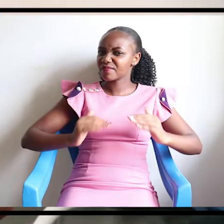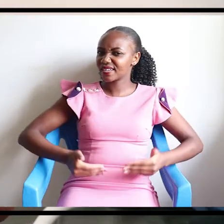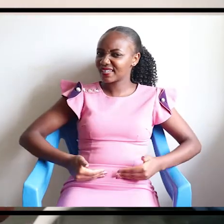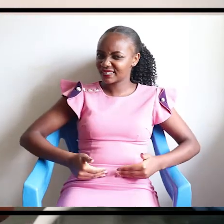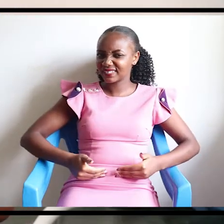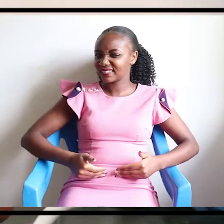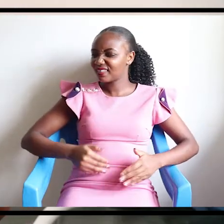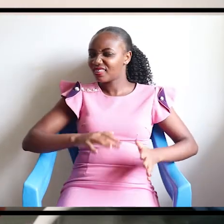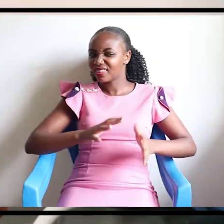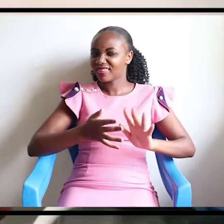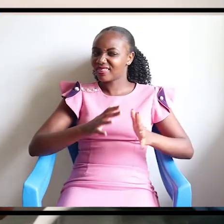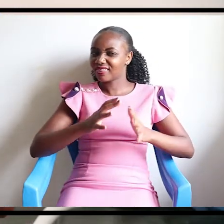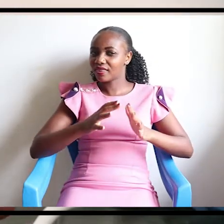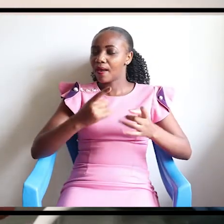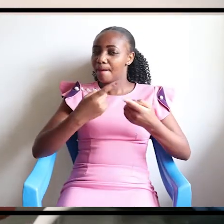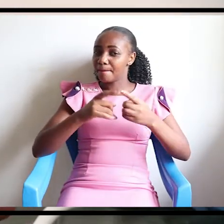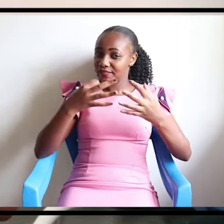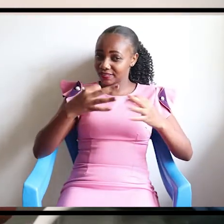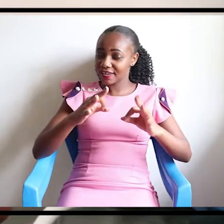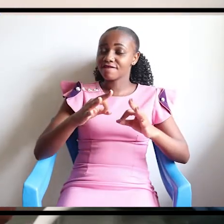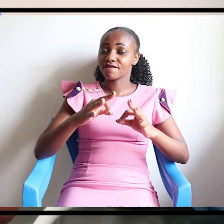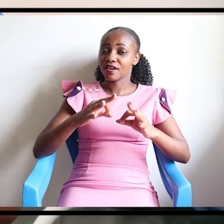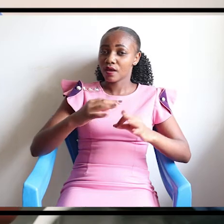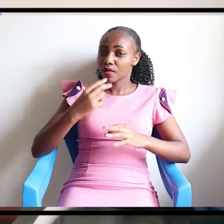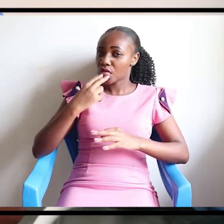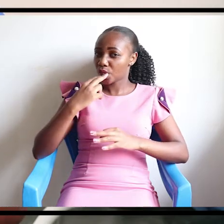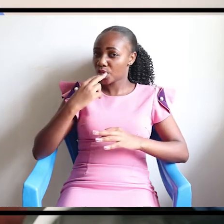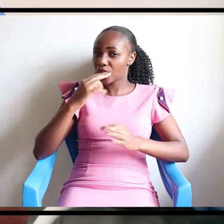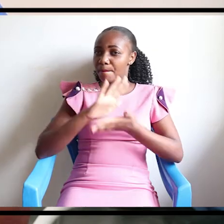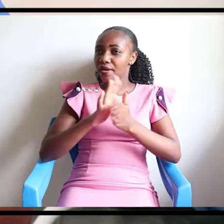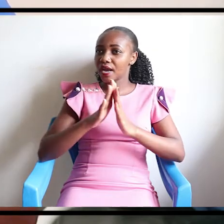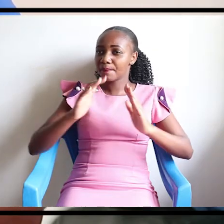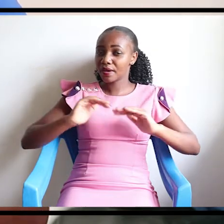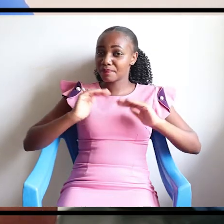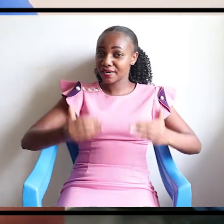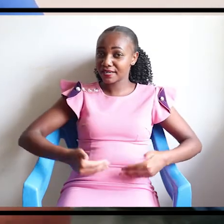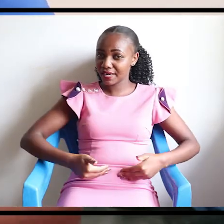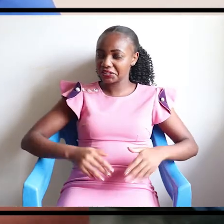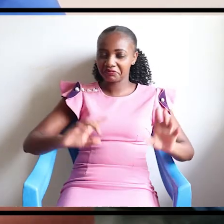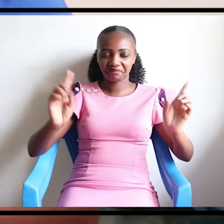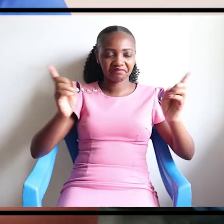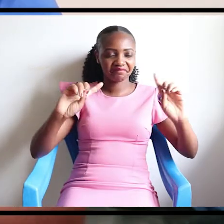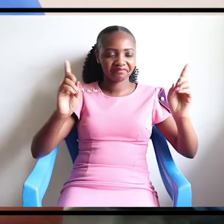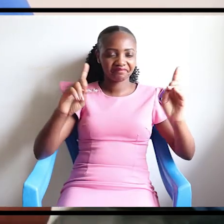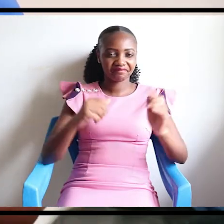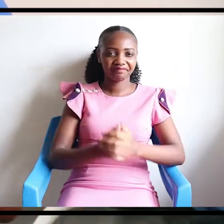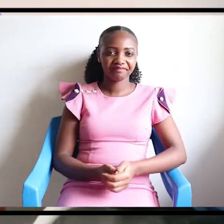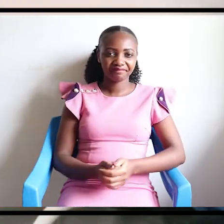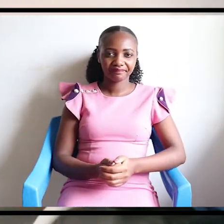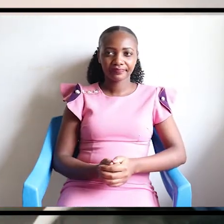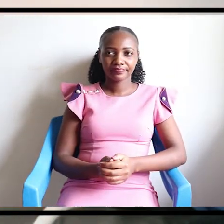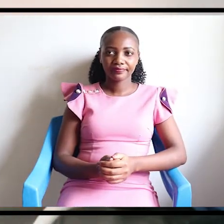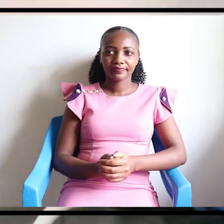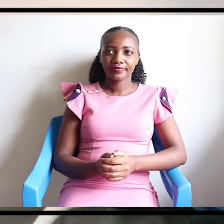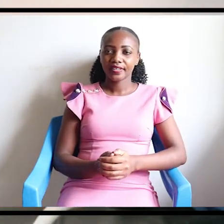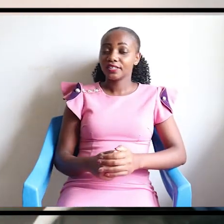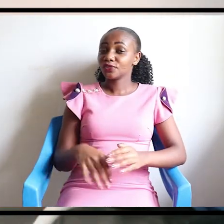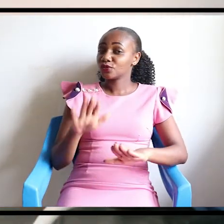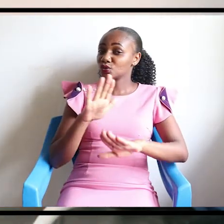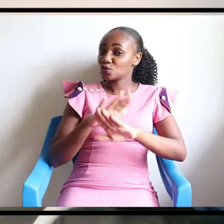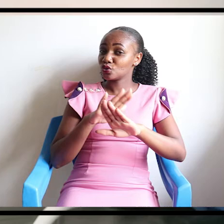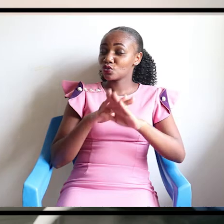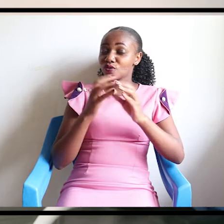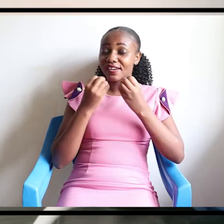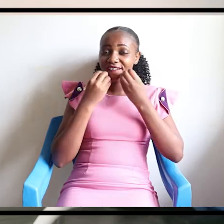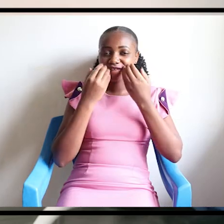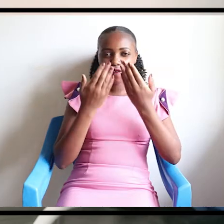very minimal. But if you're faithfully breastfeeding, you cannot get pregnant. Wow. Yes. Thank you very much. That was a lot of